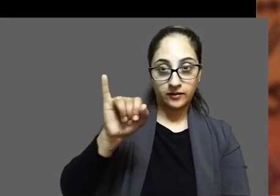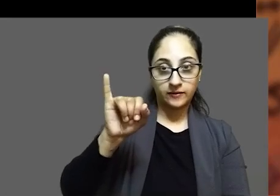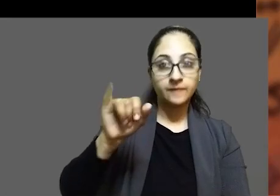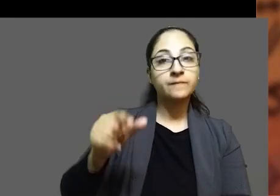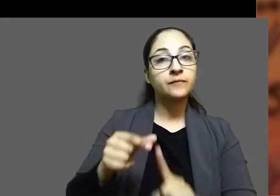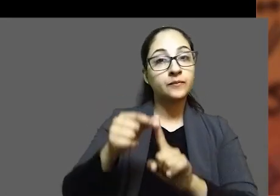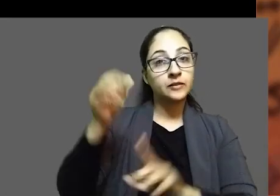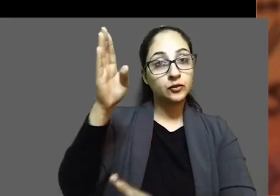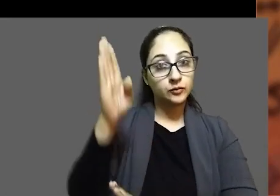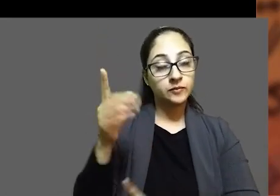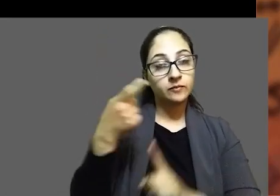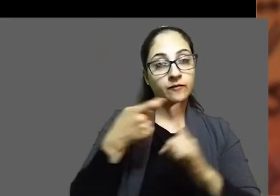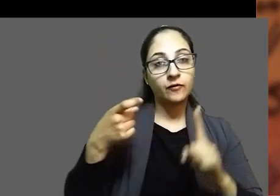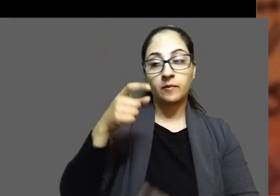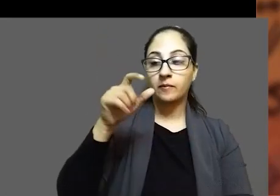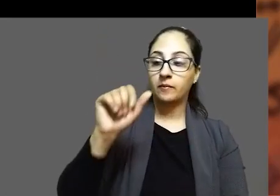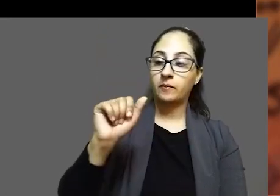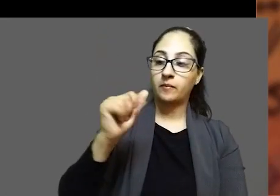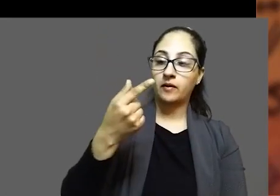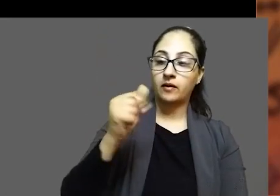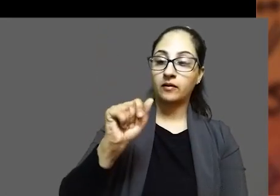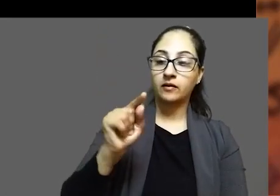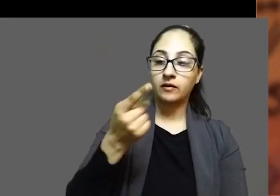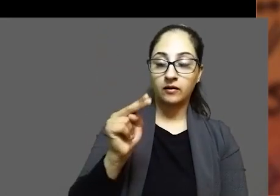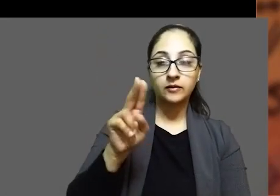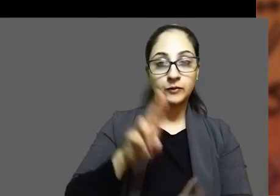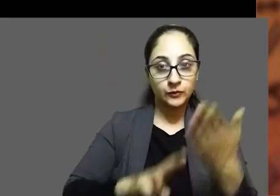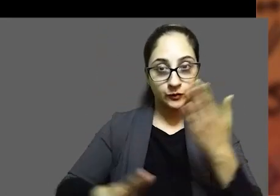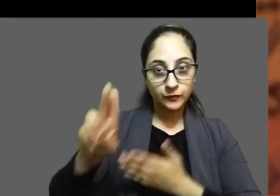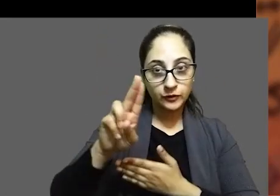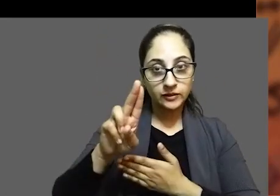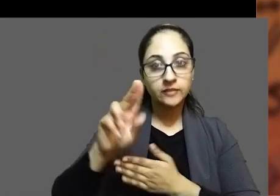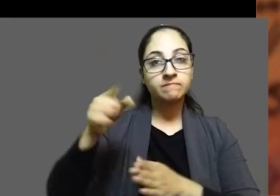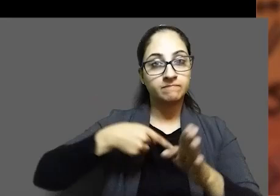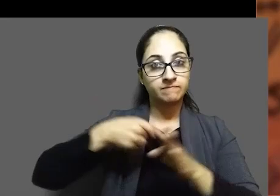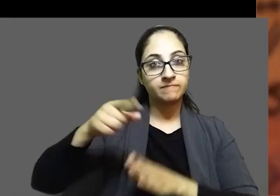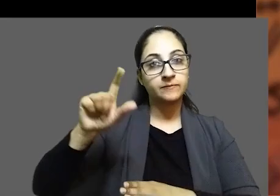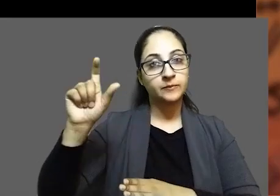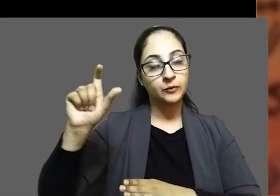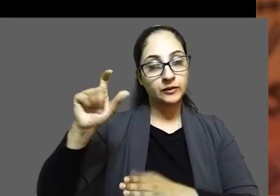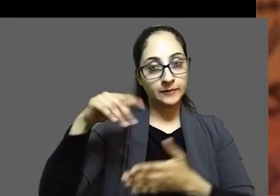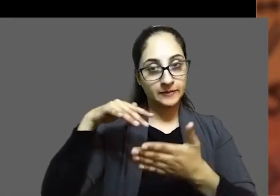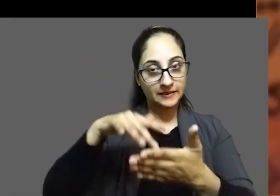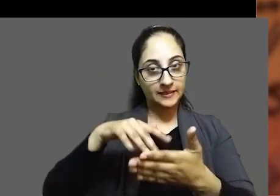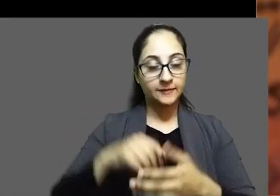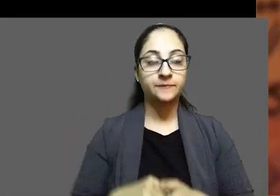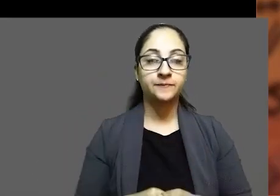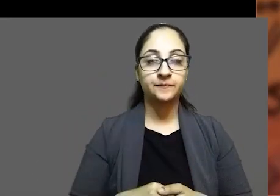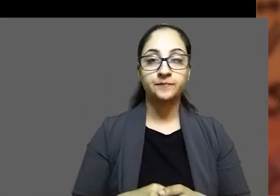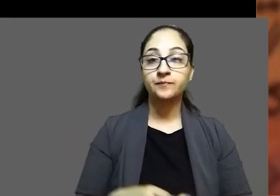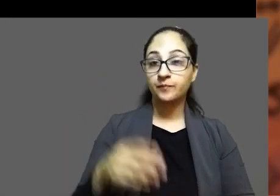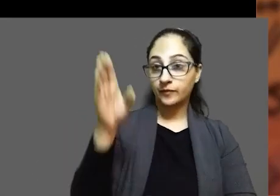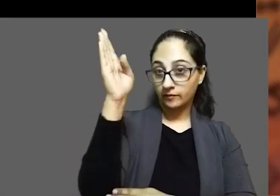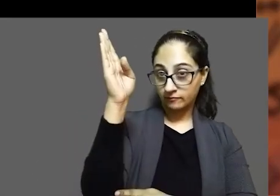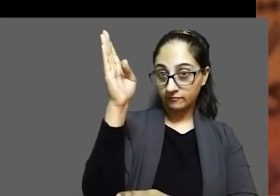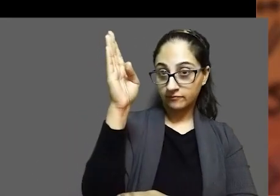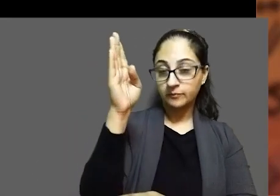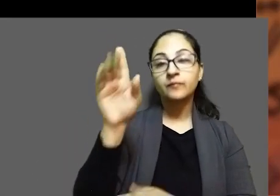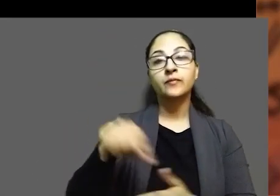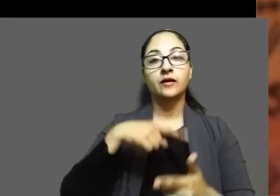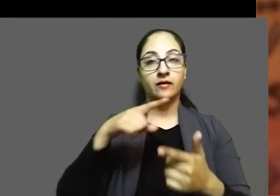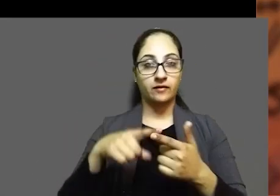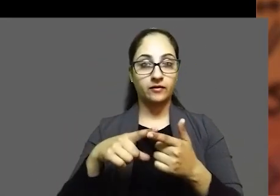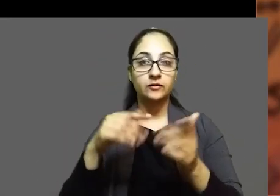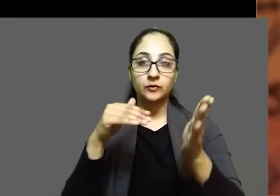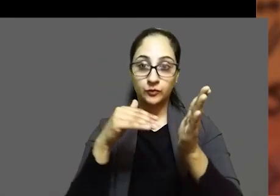Dr. Hadi Inayat from the Aga Khan University's Institute for the Study of Muslim Civilizations. This lecture will